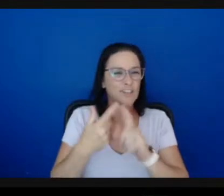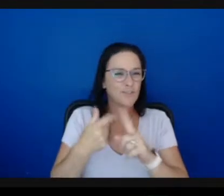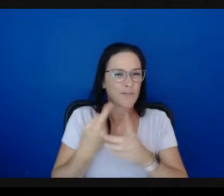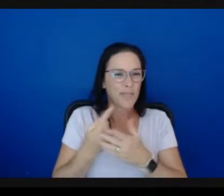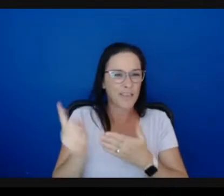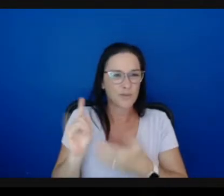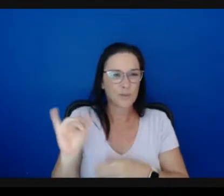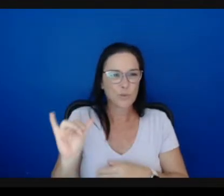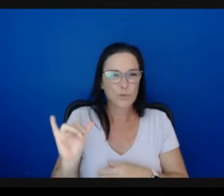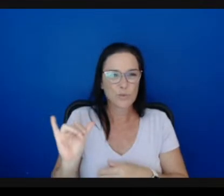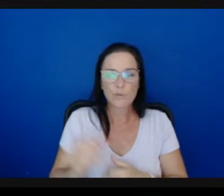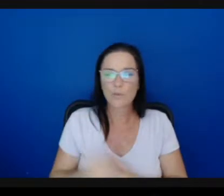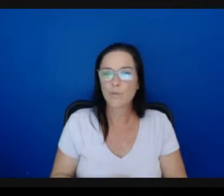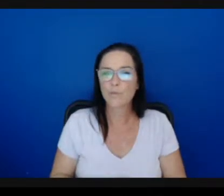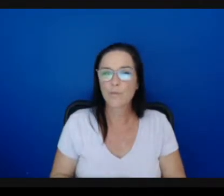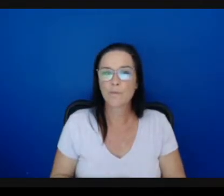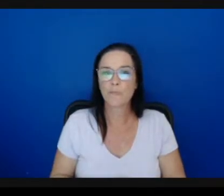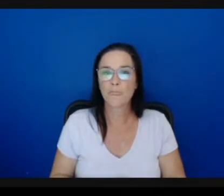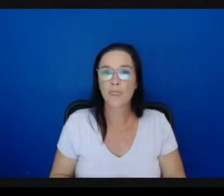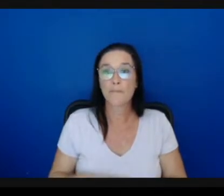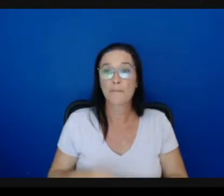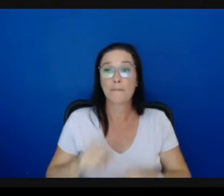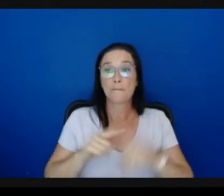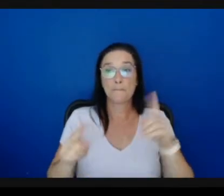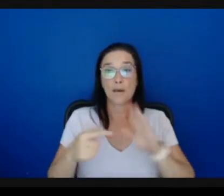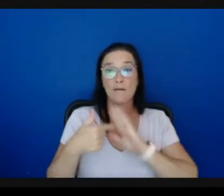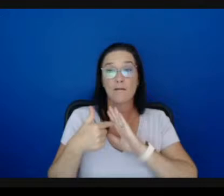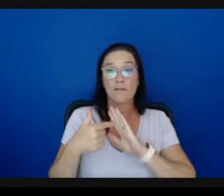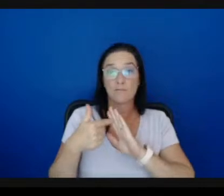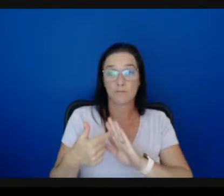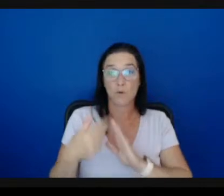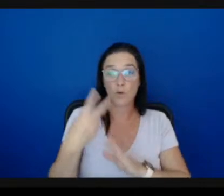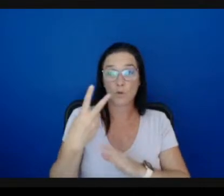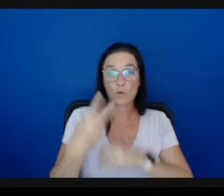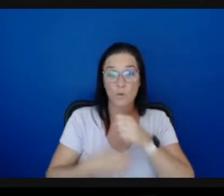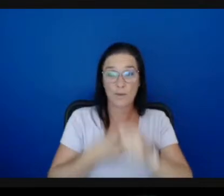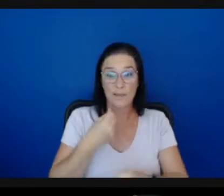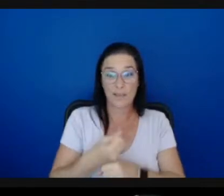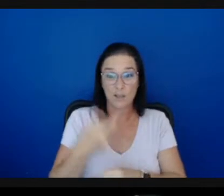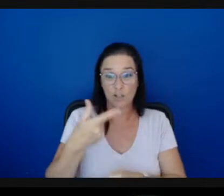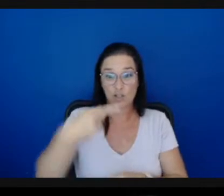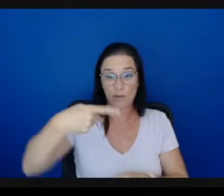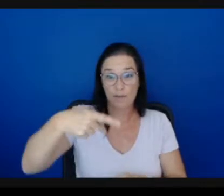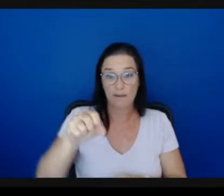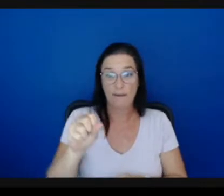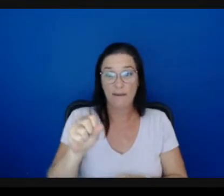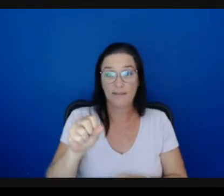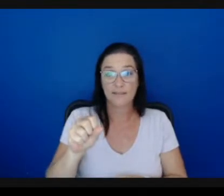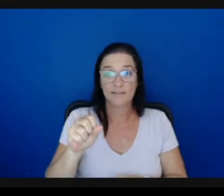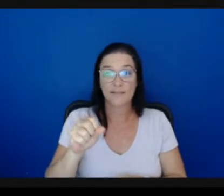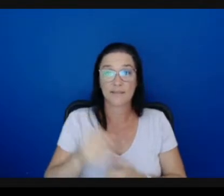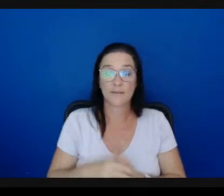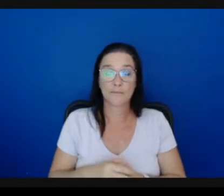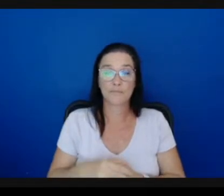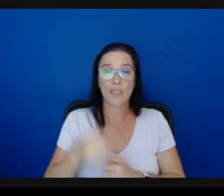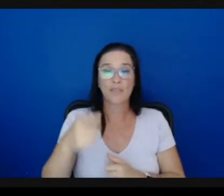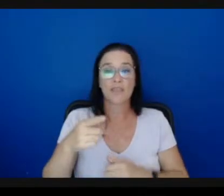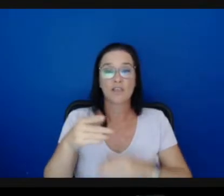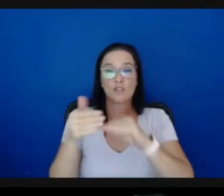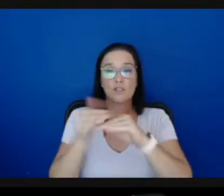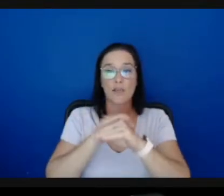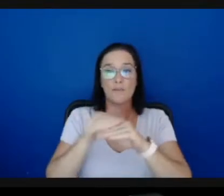But we can go to our 2-year GPS plots and look a little more closely. So these are the summit stations,